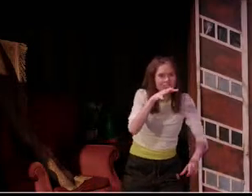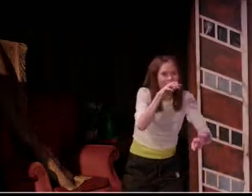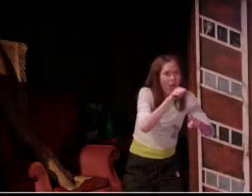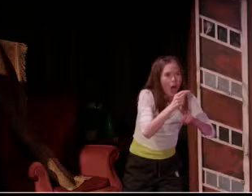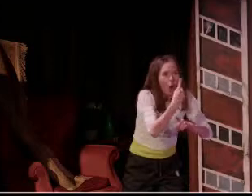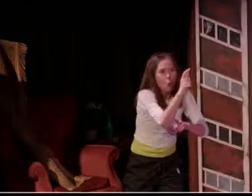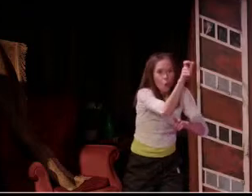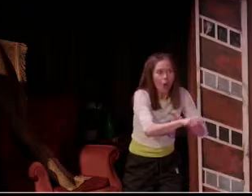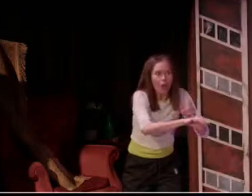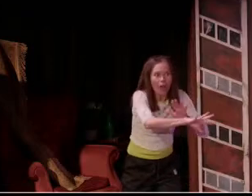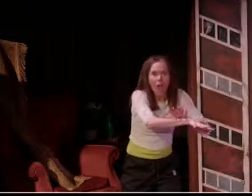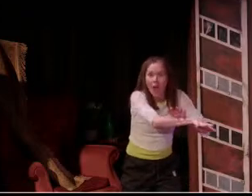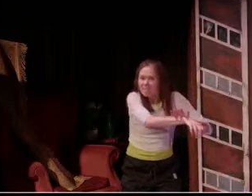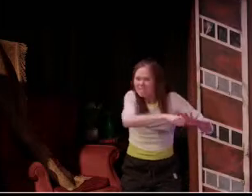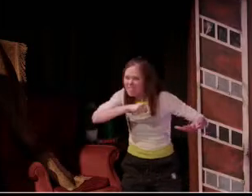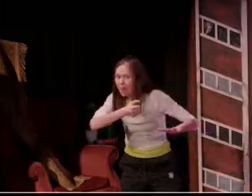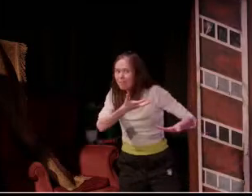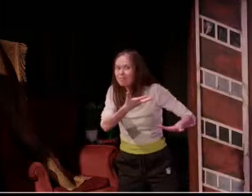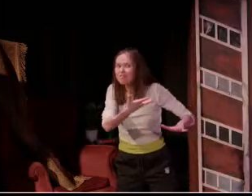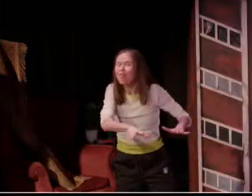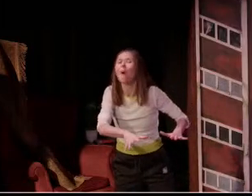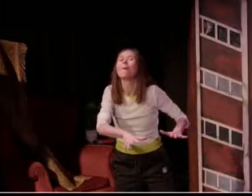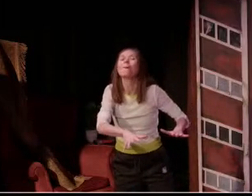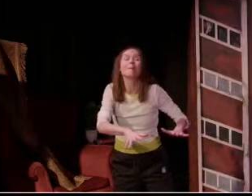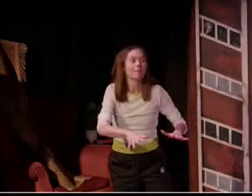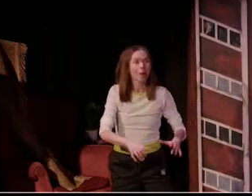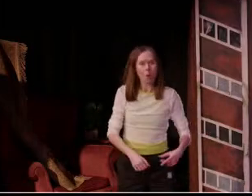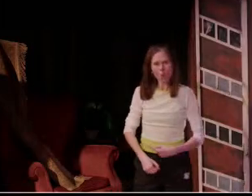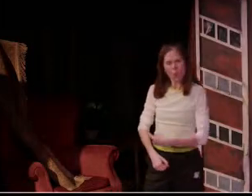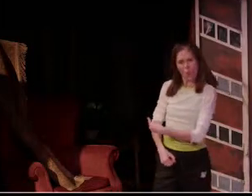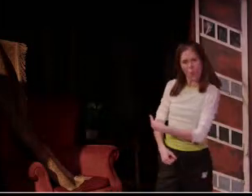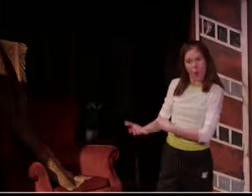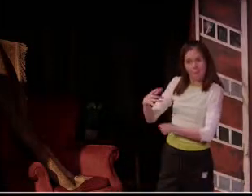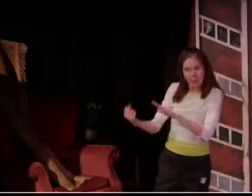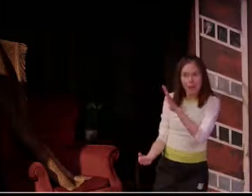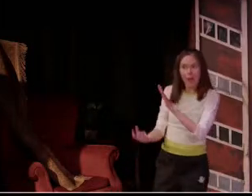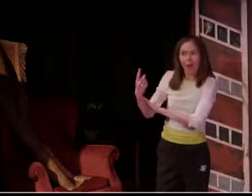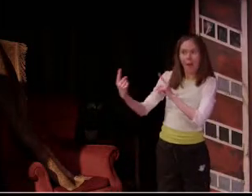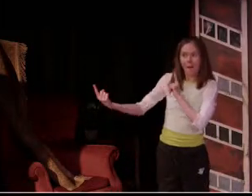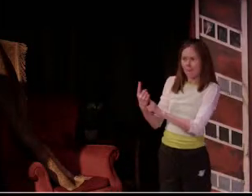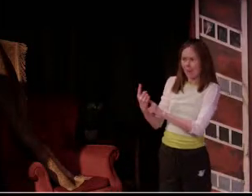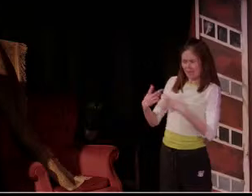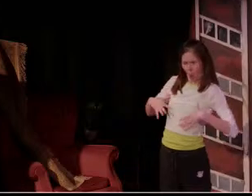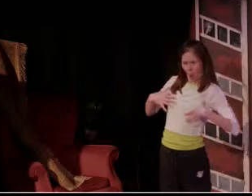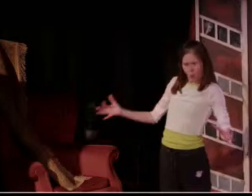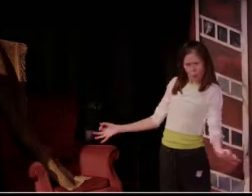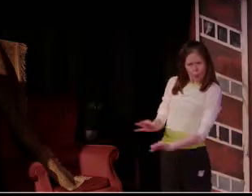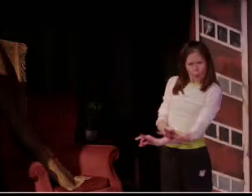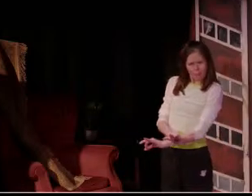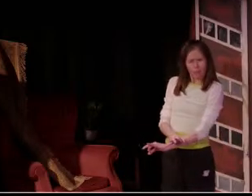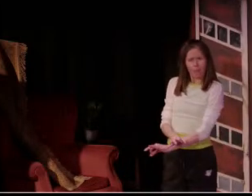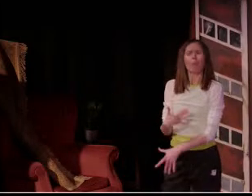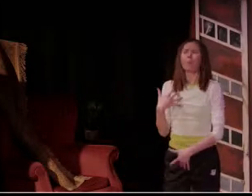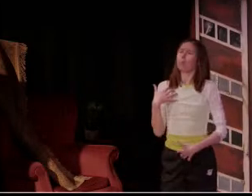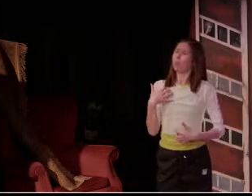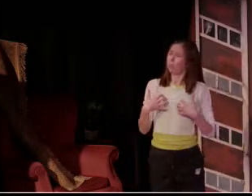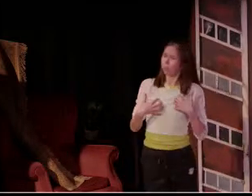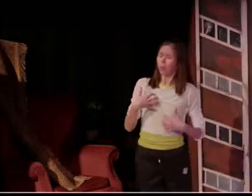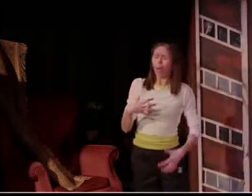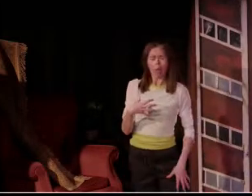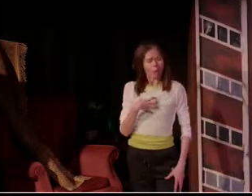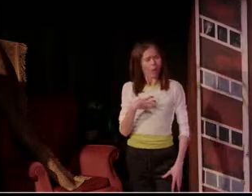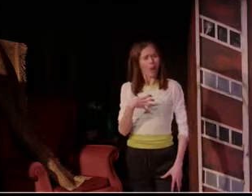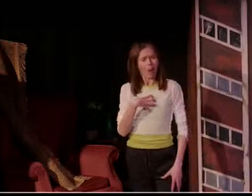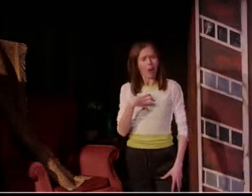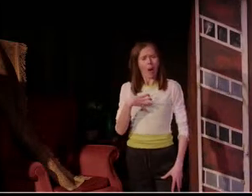of the unjust man. What an encounter this has been, even without the windfall. Well, what windfall